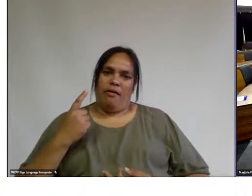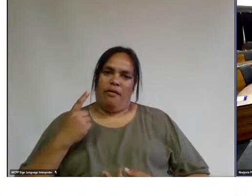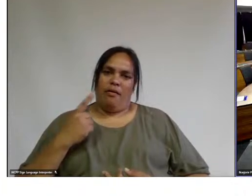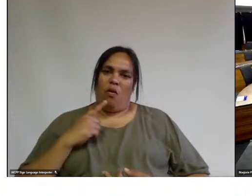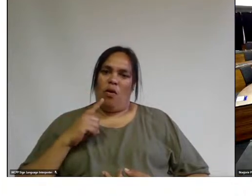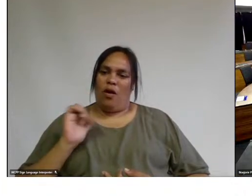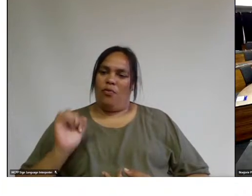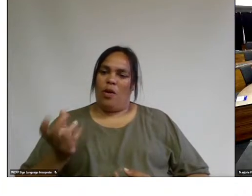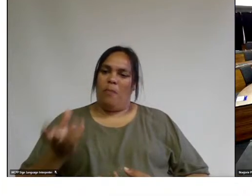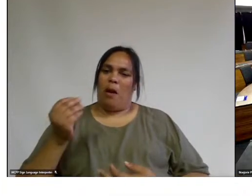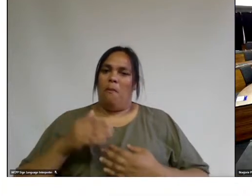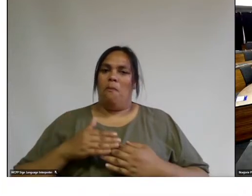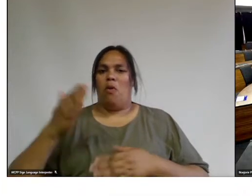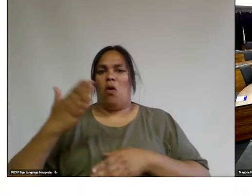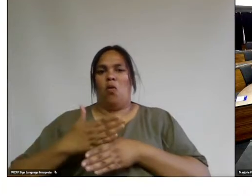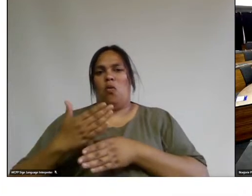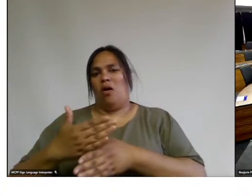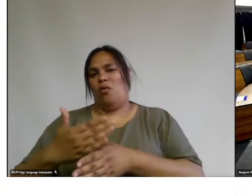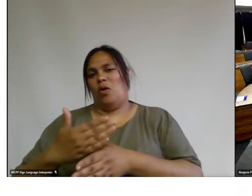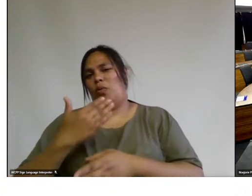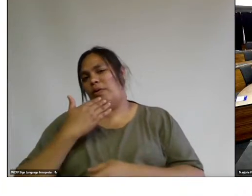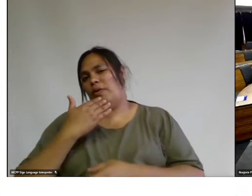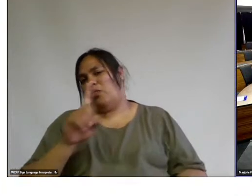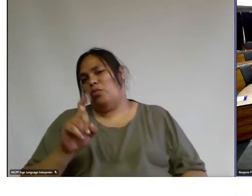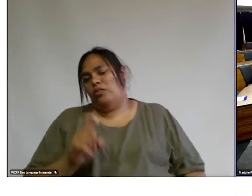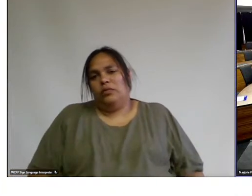getting most of the work. Thank you.